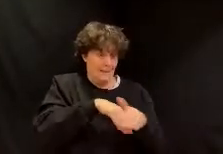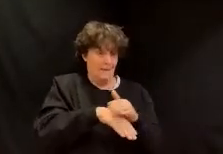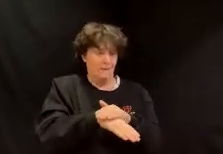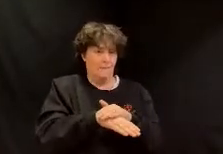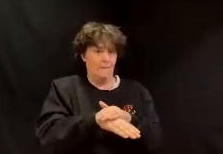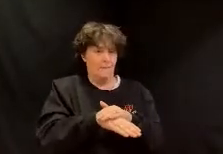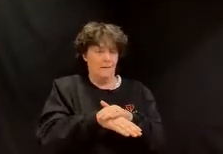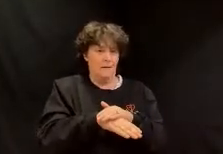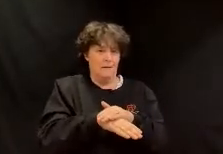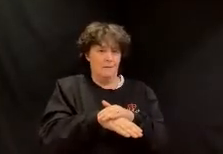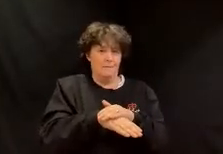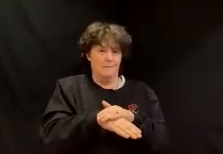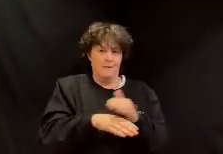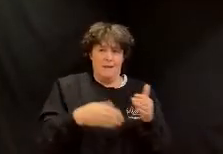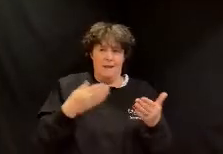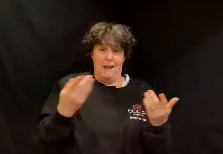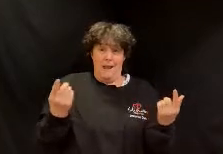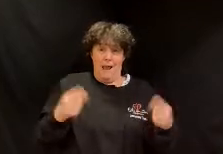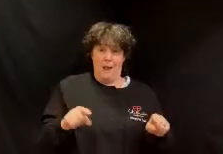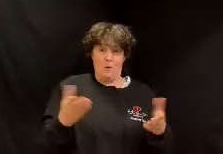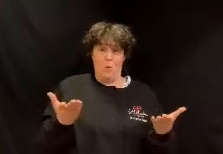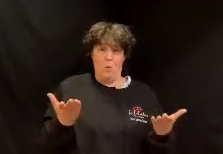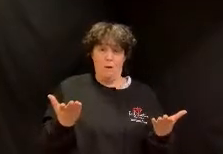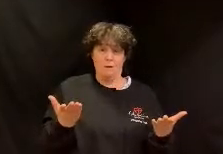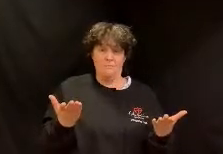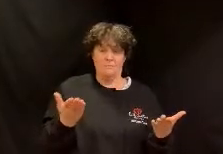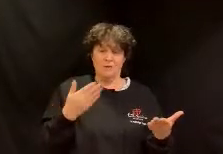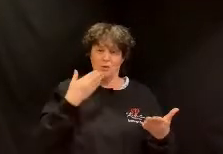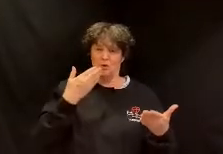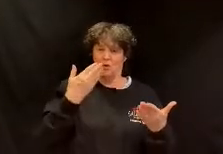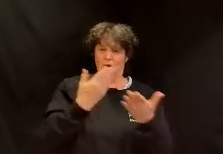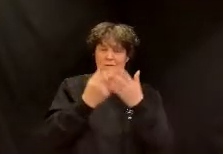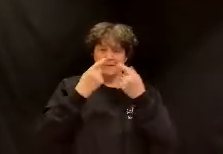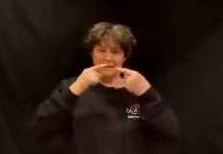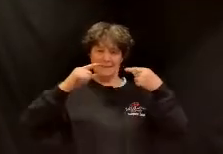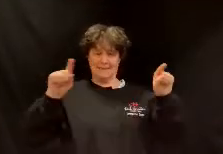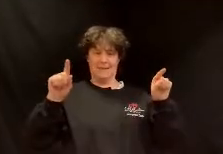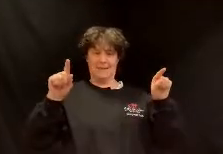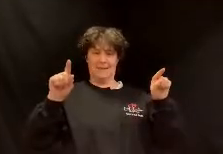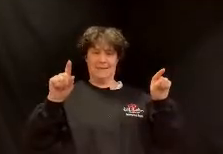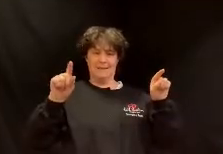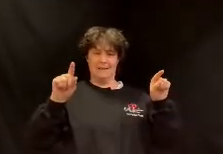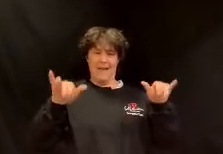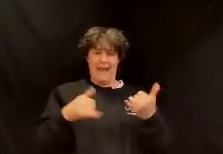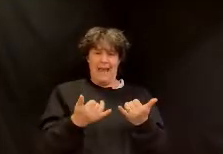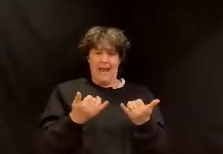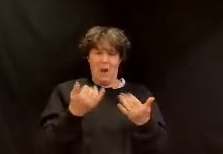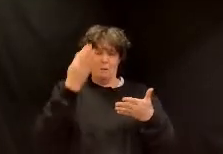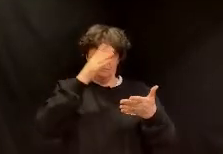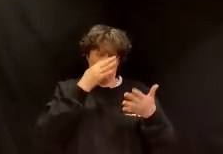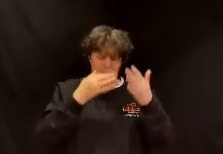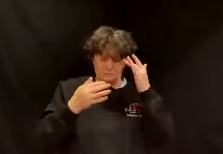what? Good success. How does prosperity and success come to you? By meditating in the book.